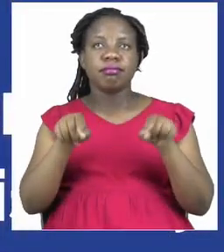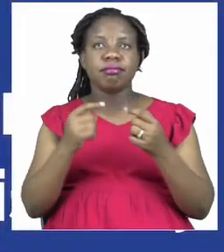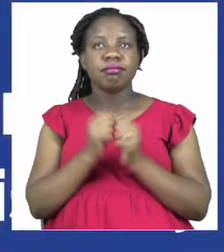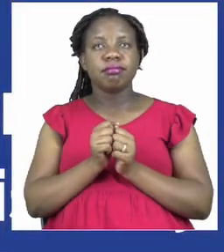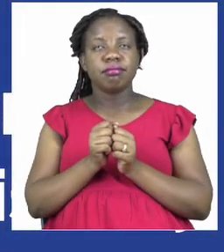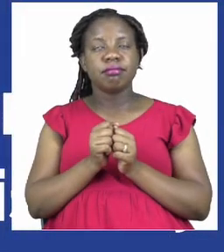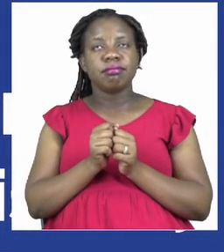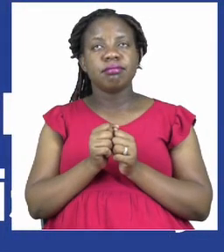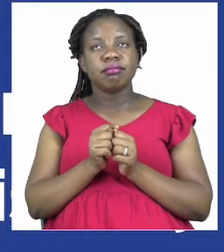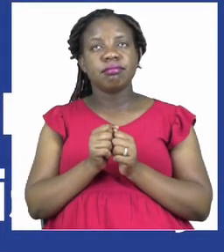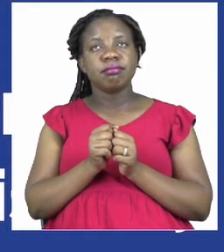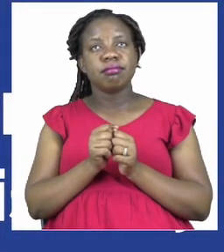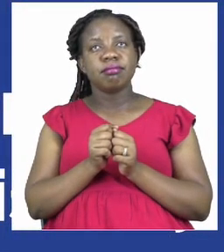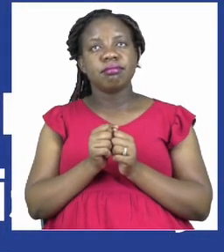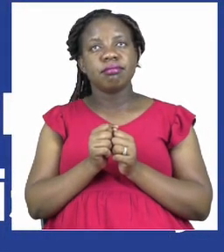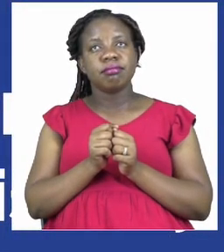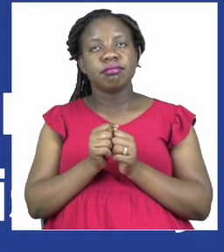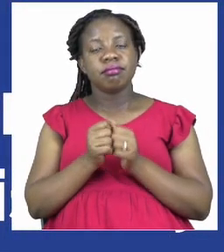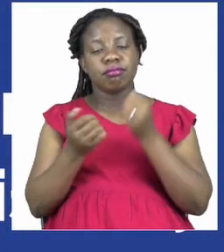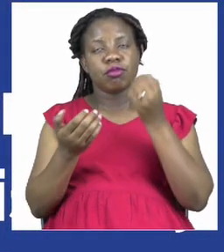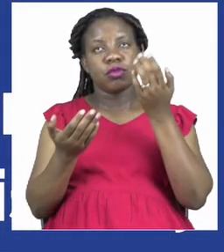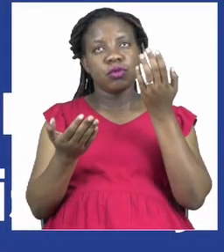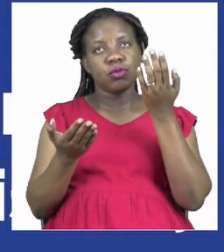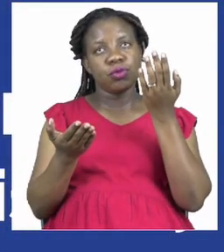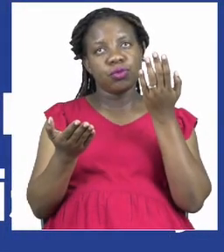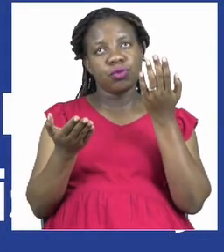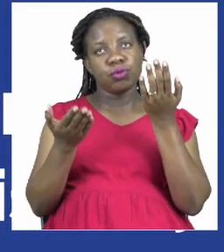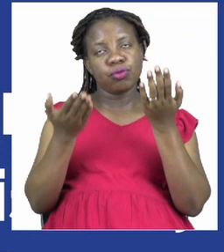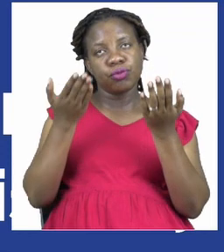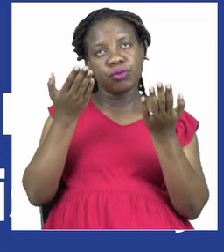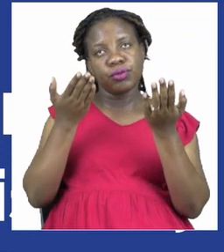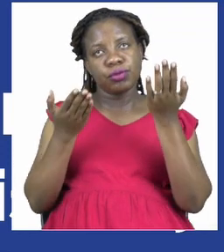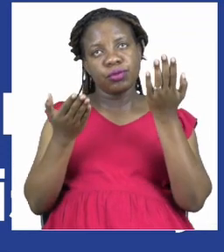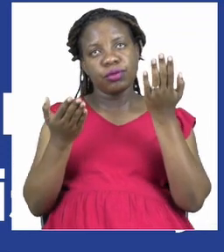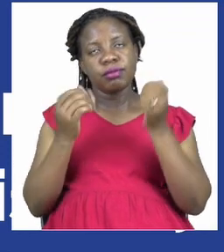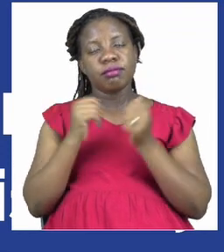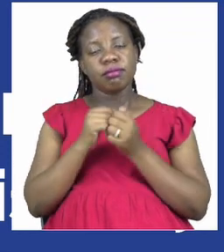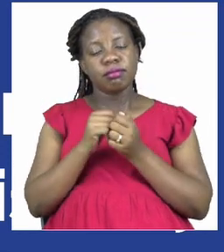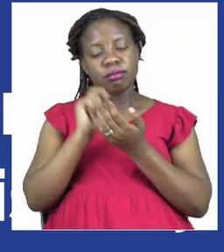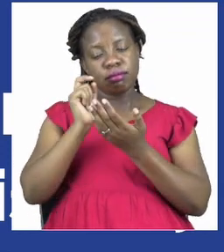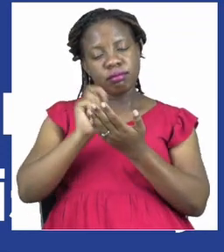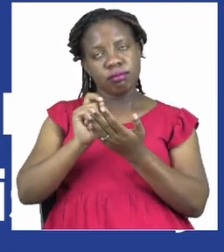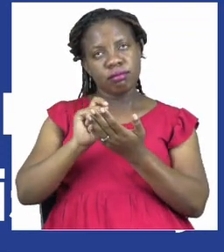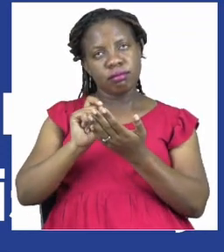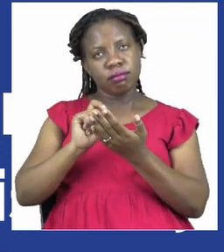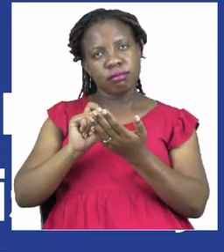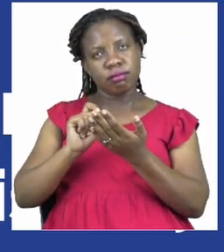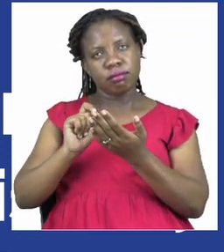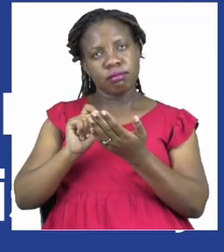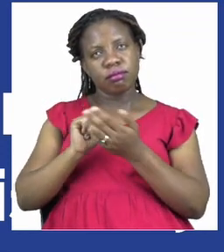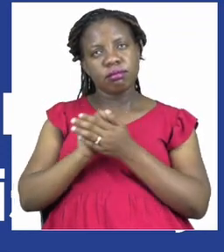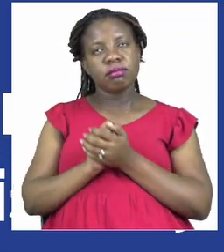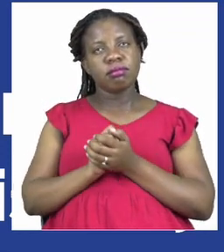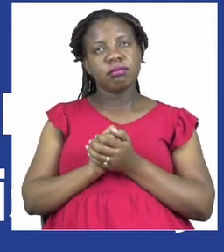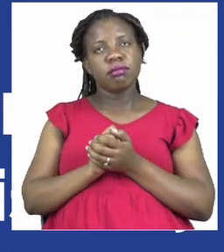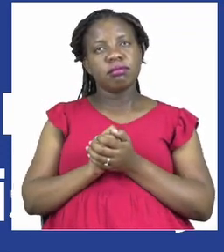For today's lesson, we will be doing comparisons, creative writing,